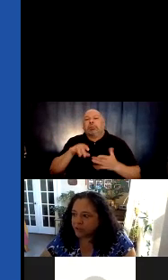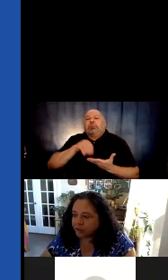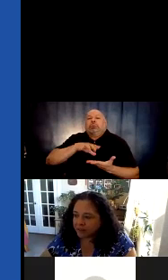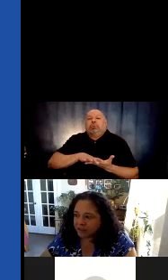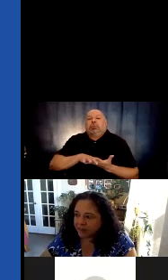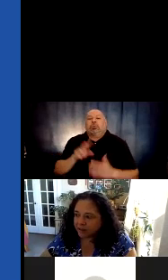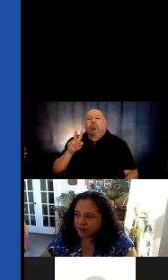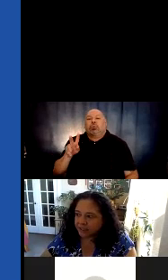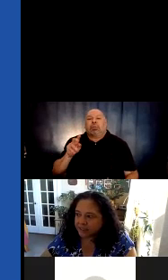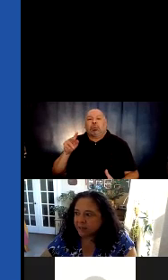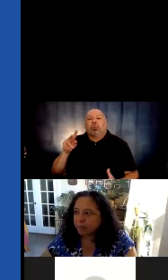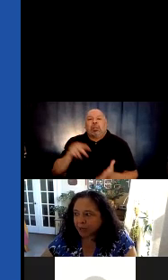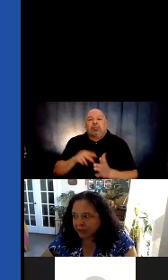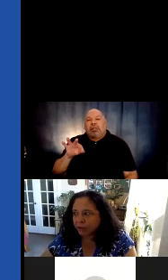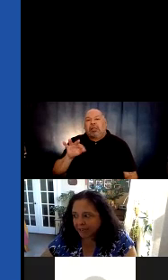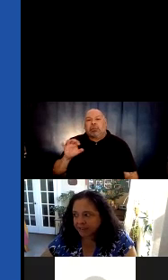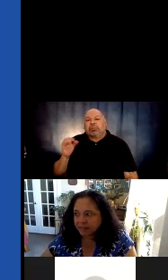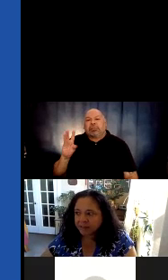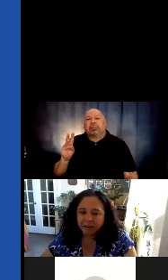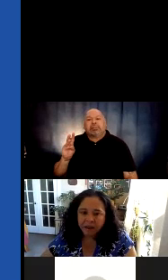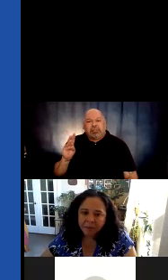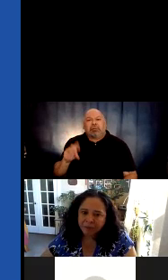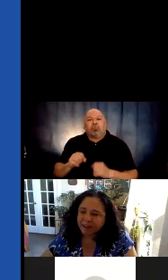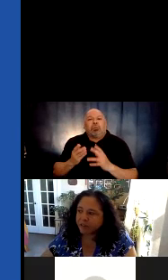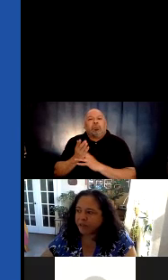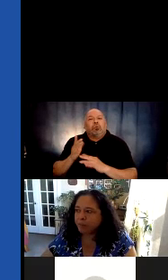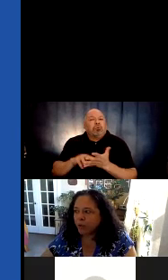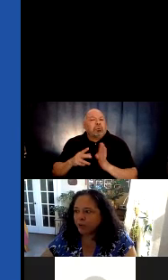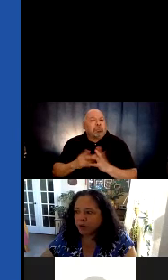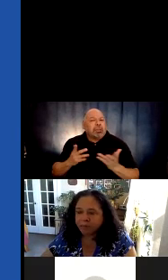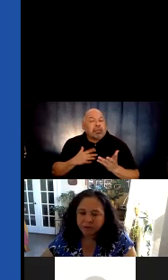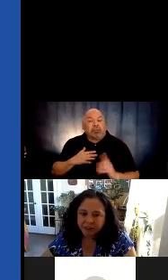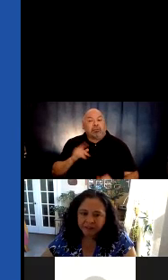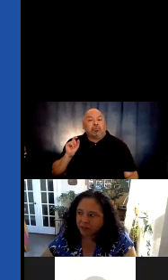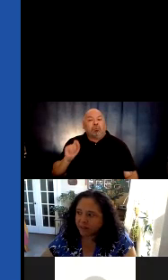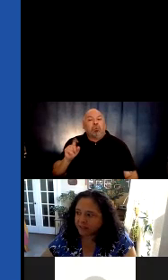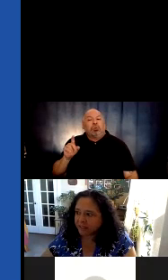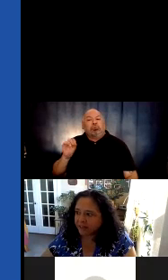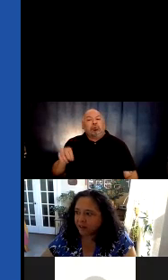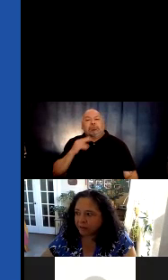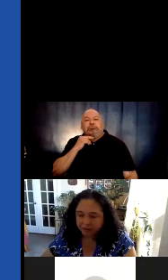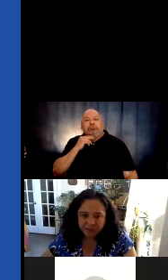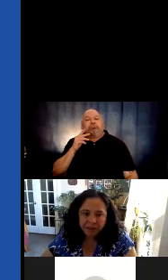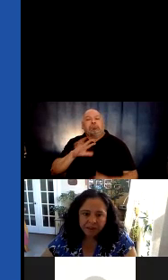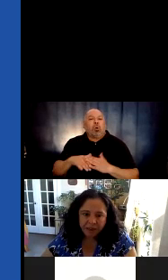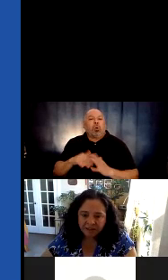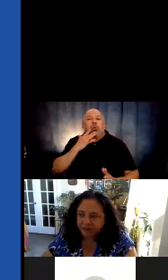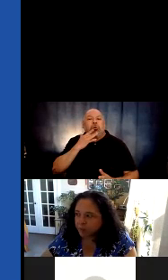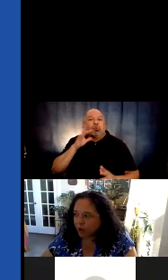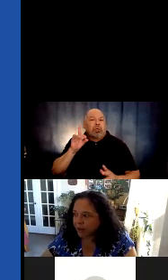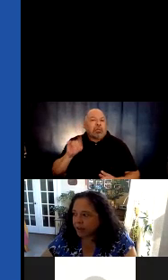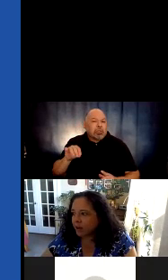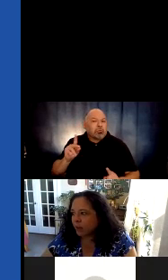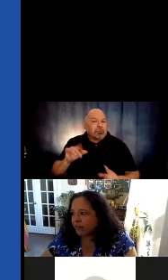of 2,916 breakthrough cases, but that is only 0.1% of all vaccinated Colorados as of